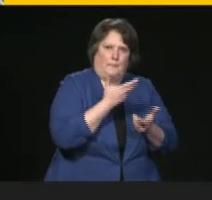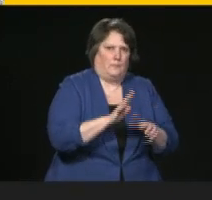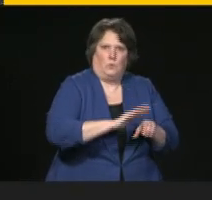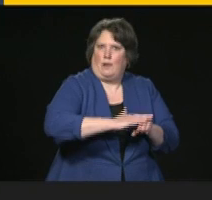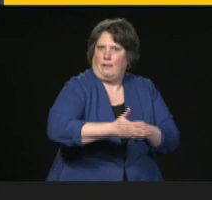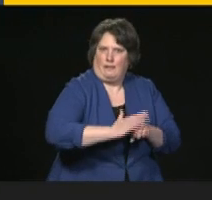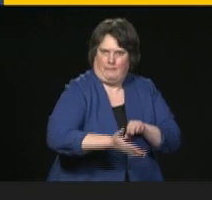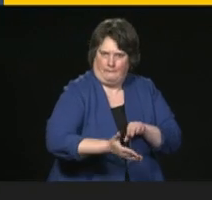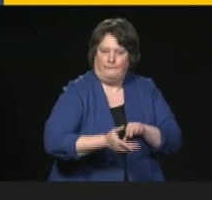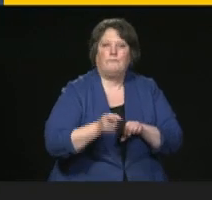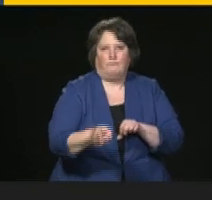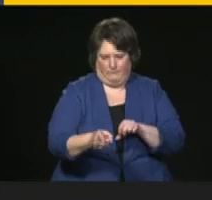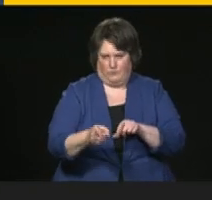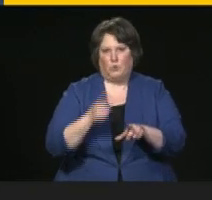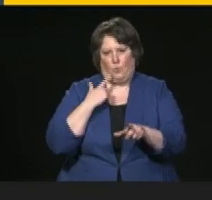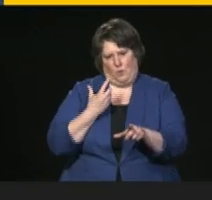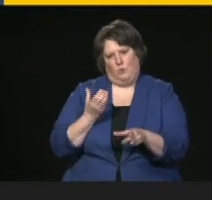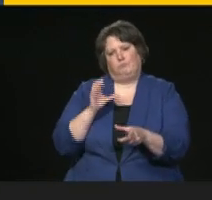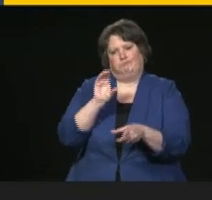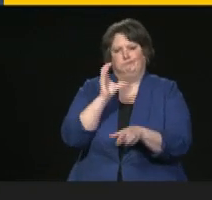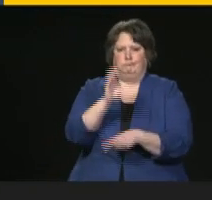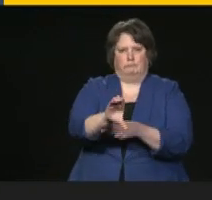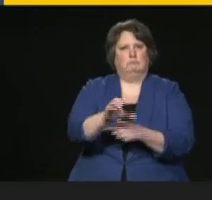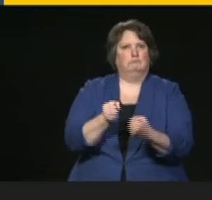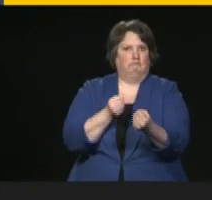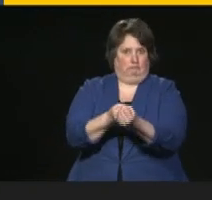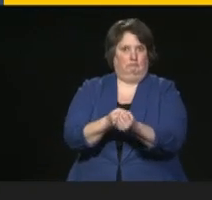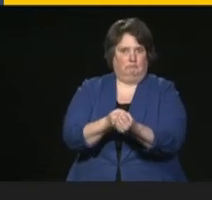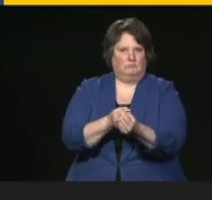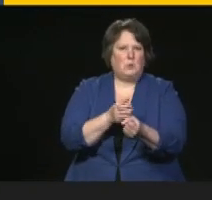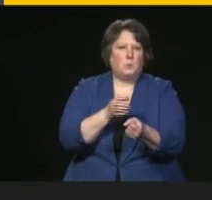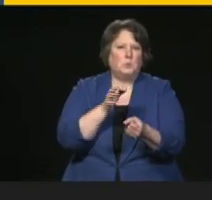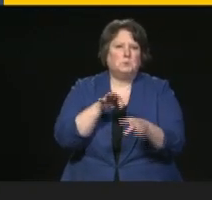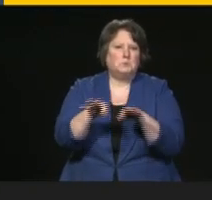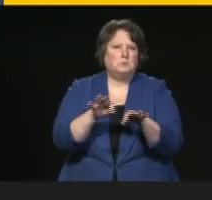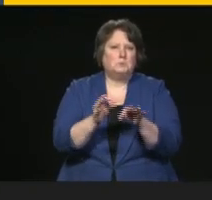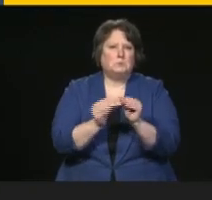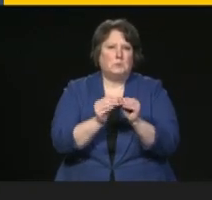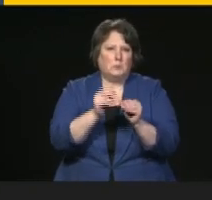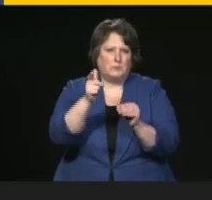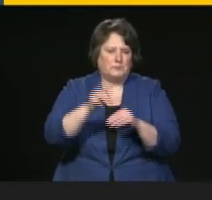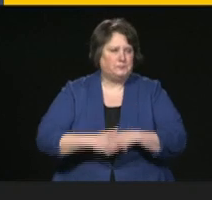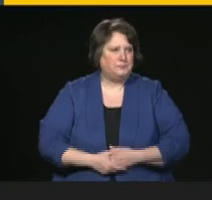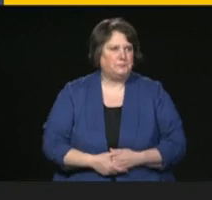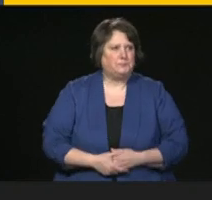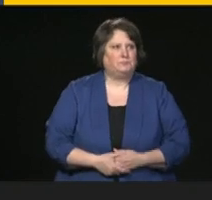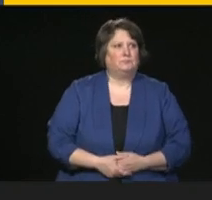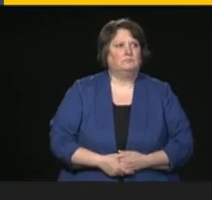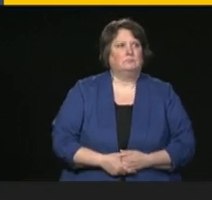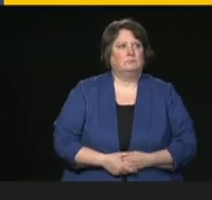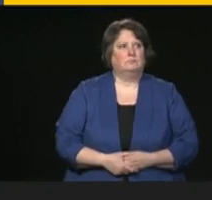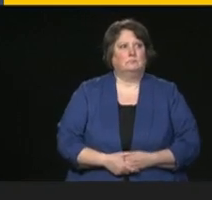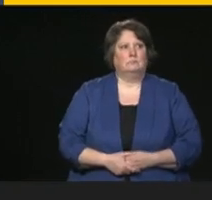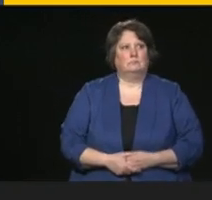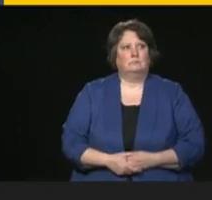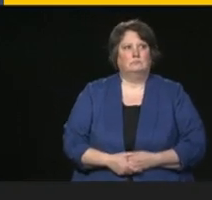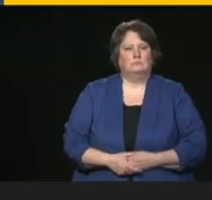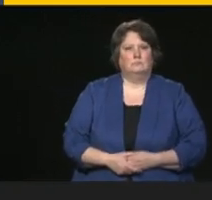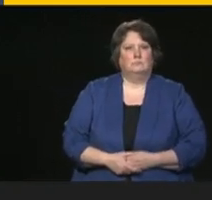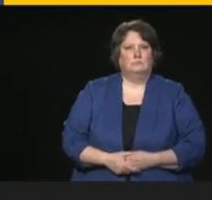soon. That businesses in certain sectors have been particularly impacted by the economic impact of the